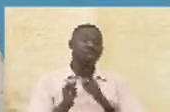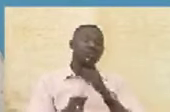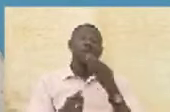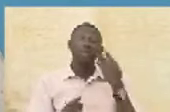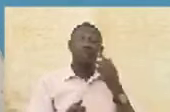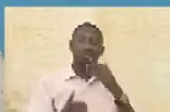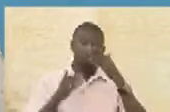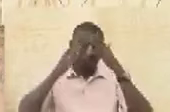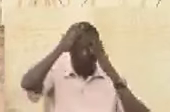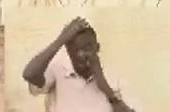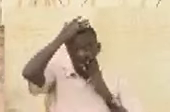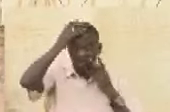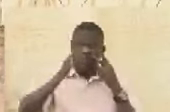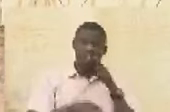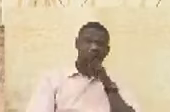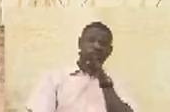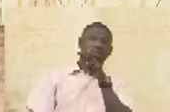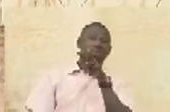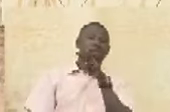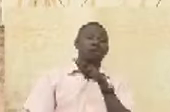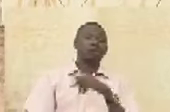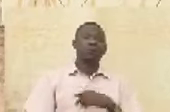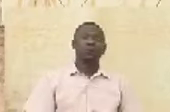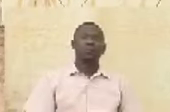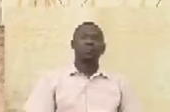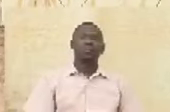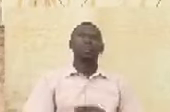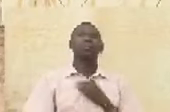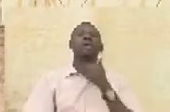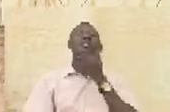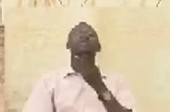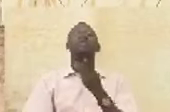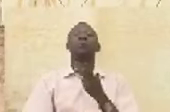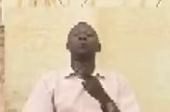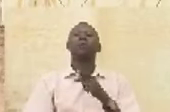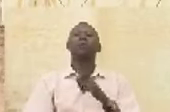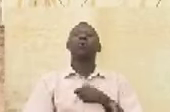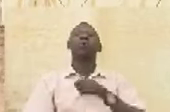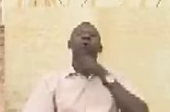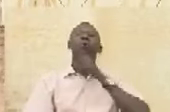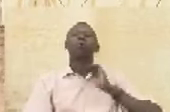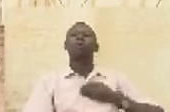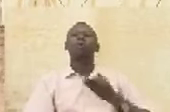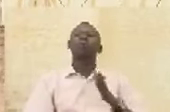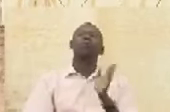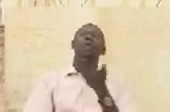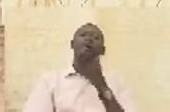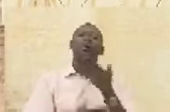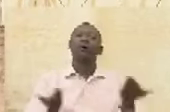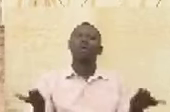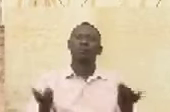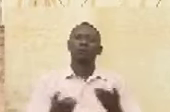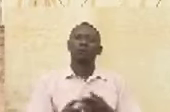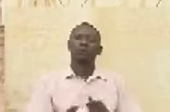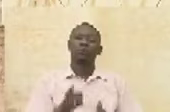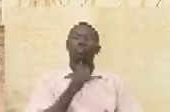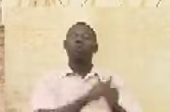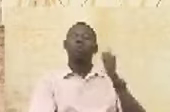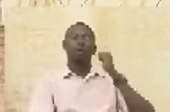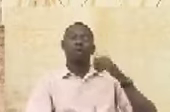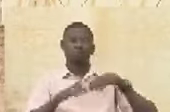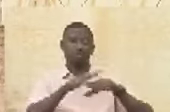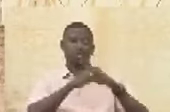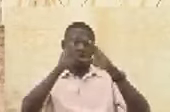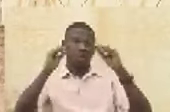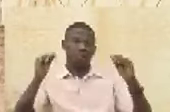When the soldiers sighted me, they started shouting, "Hey, old woman, where are you going? Go back into the